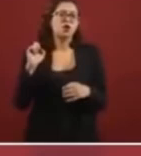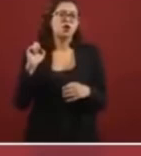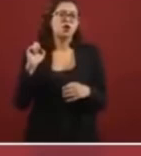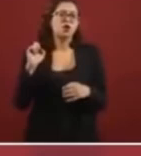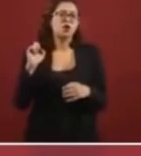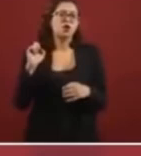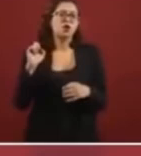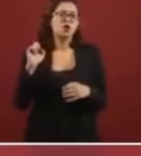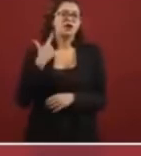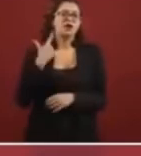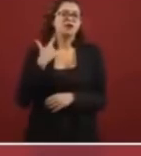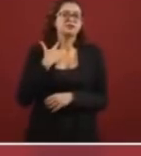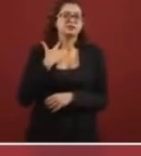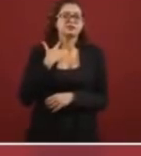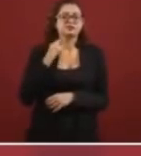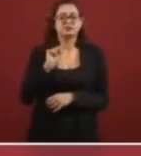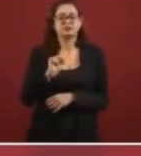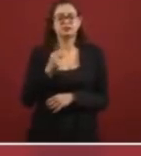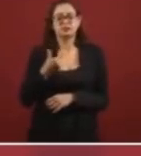Hacienda.